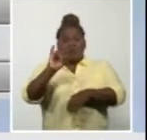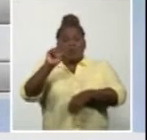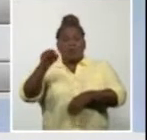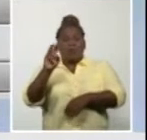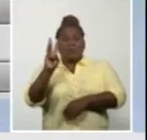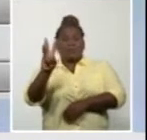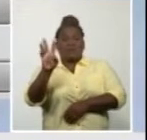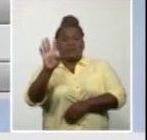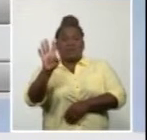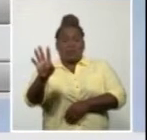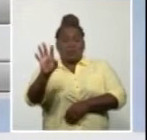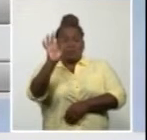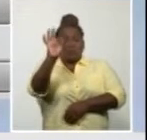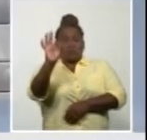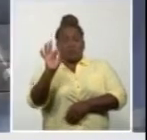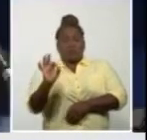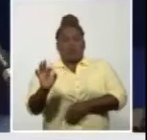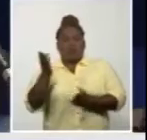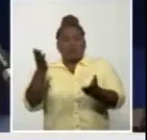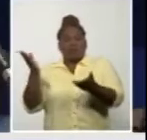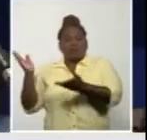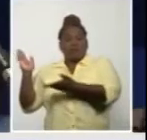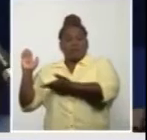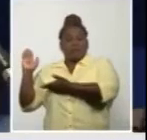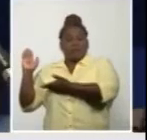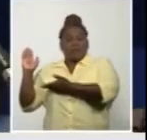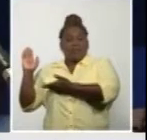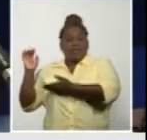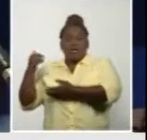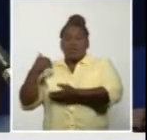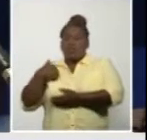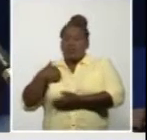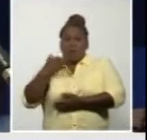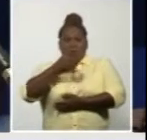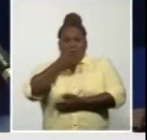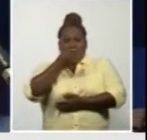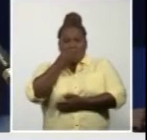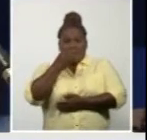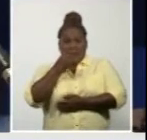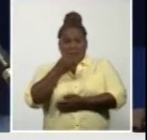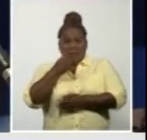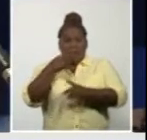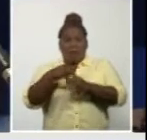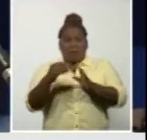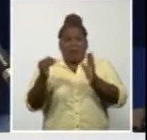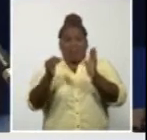5.81%. And in the Americas, there are